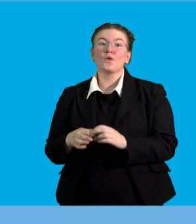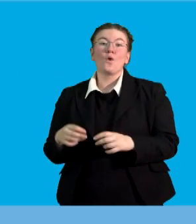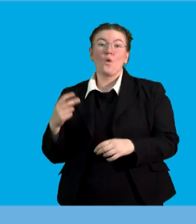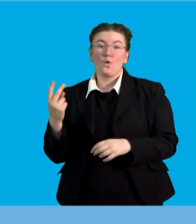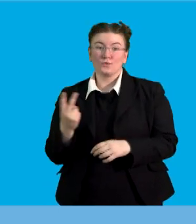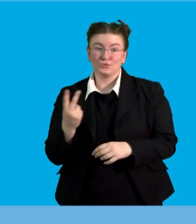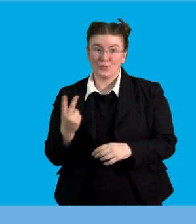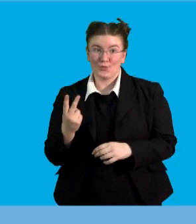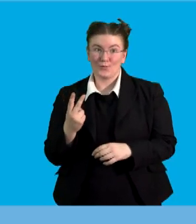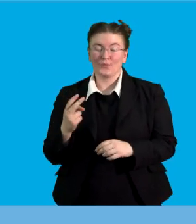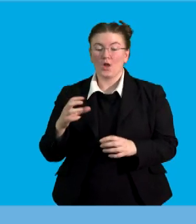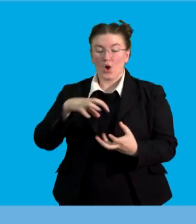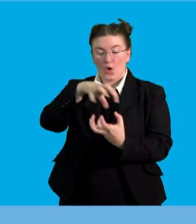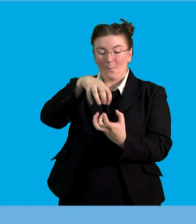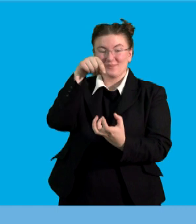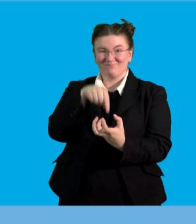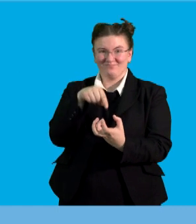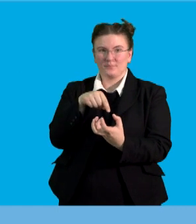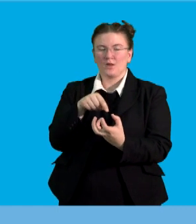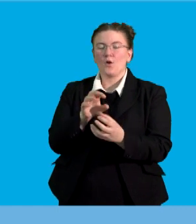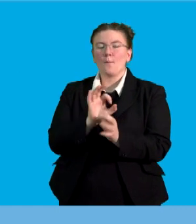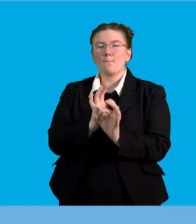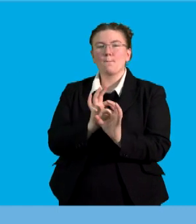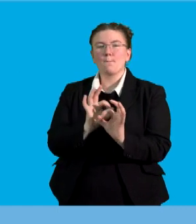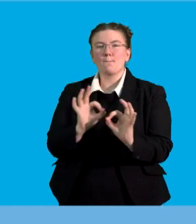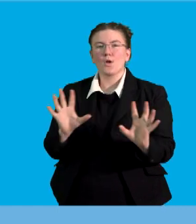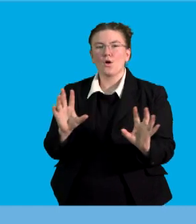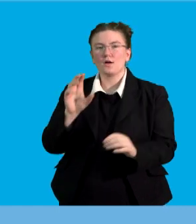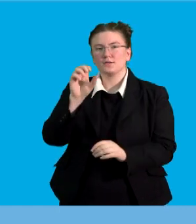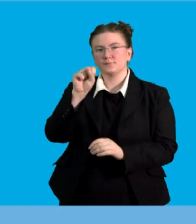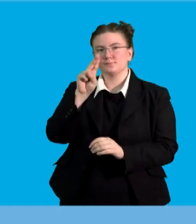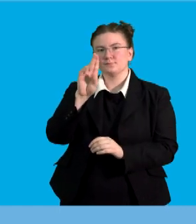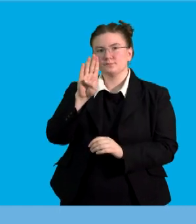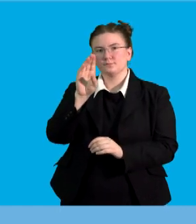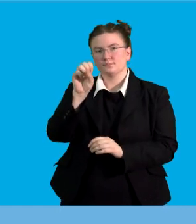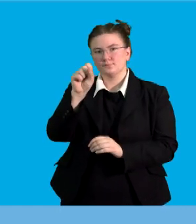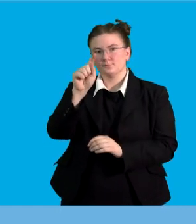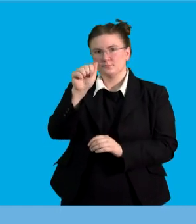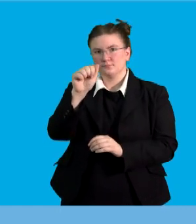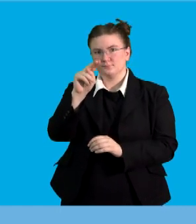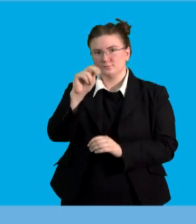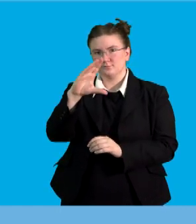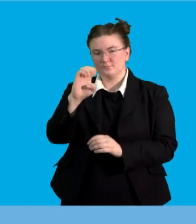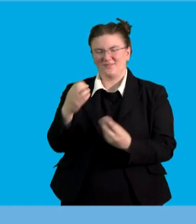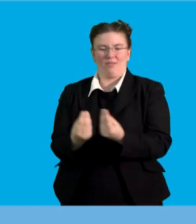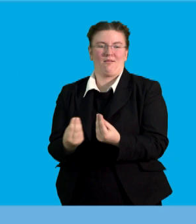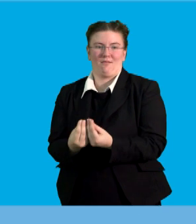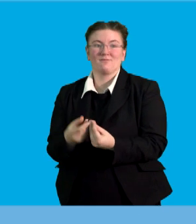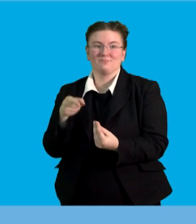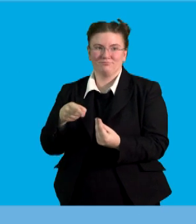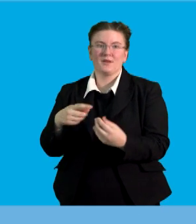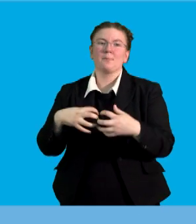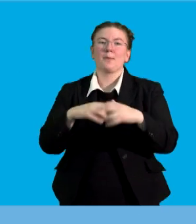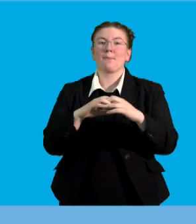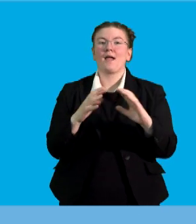pure substance, which is made up of two or more different elements. So a compound, it is a pure substance, which is made up of